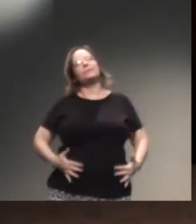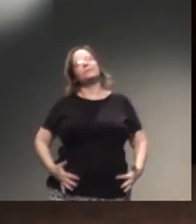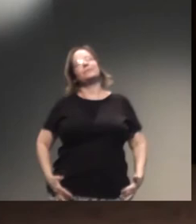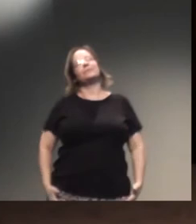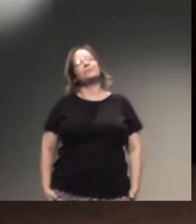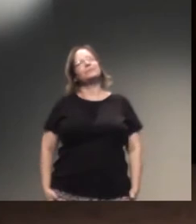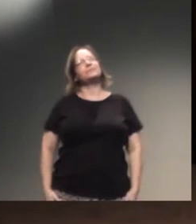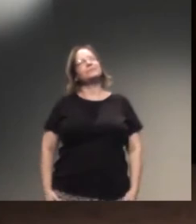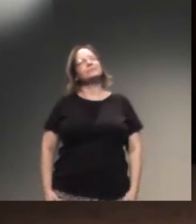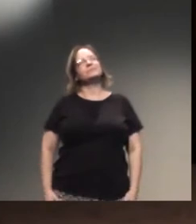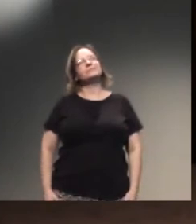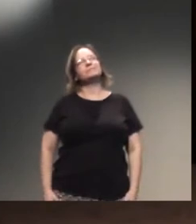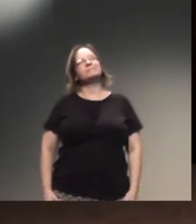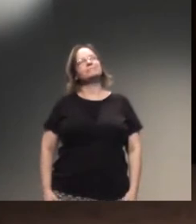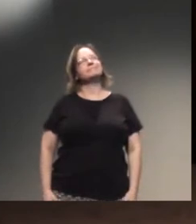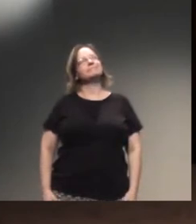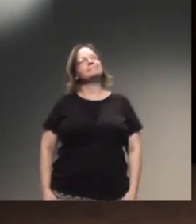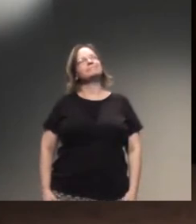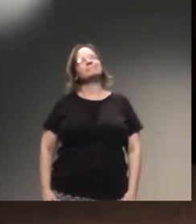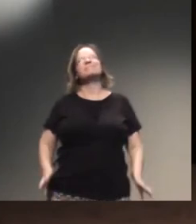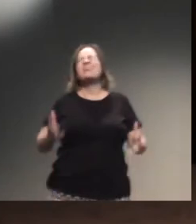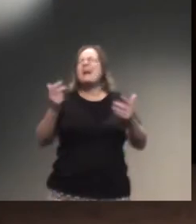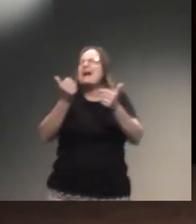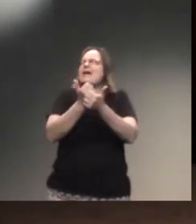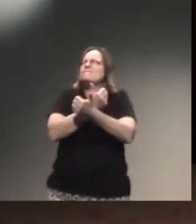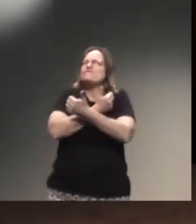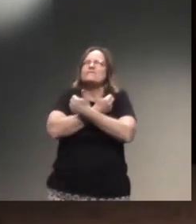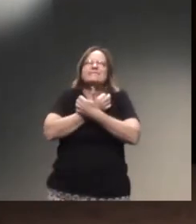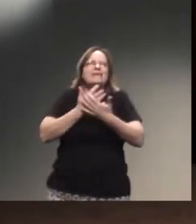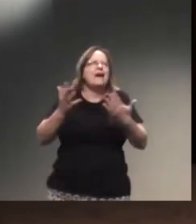We focus on everything about that experience.